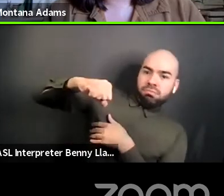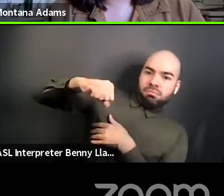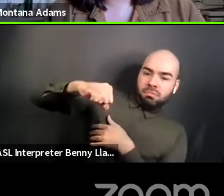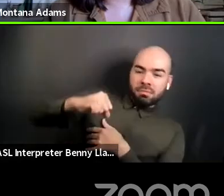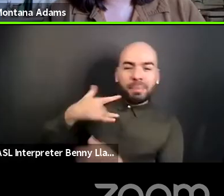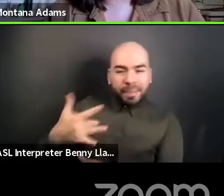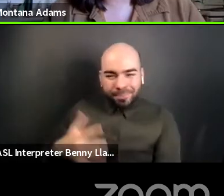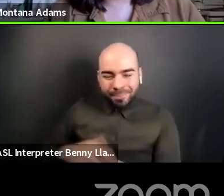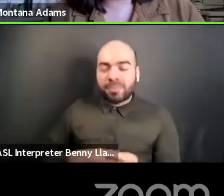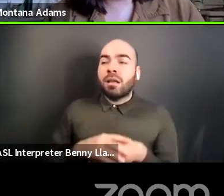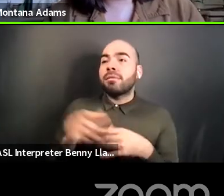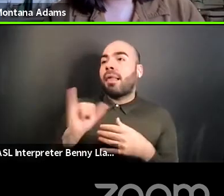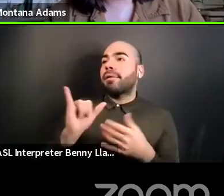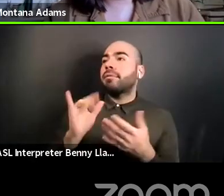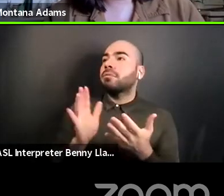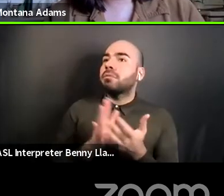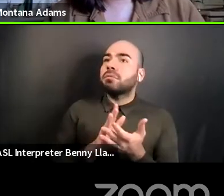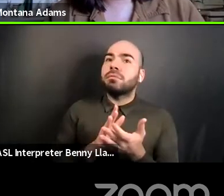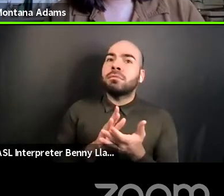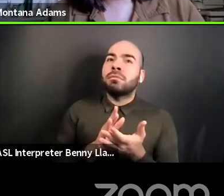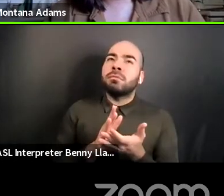it's almost like,